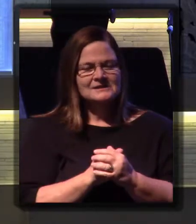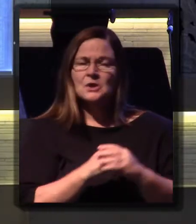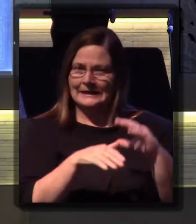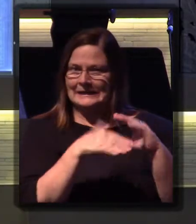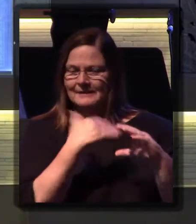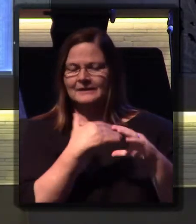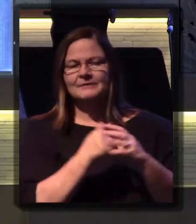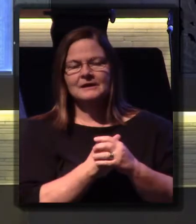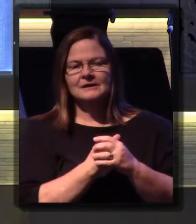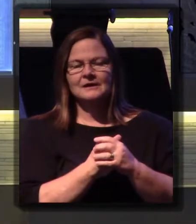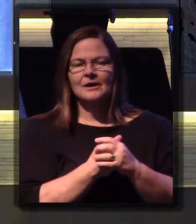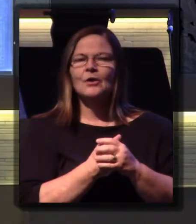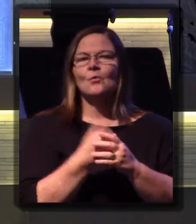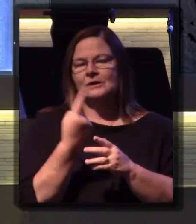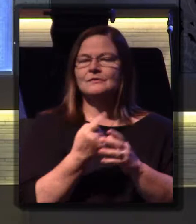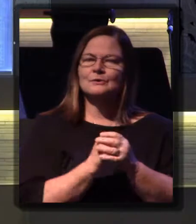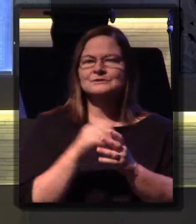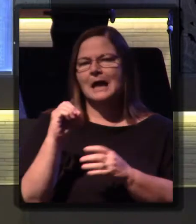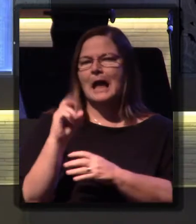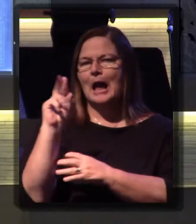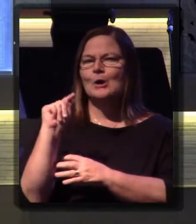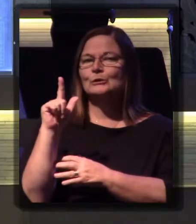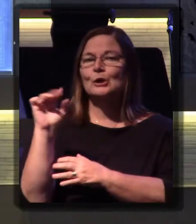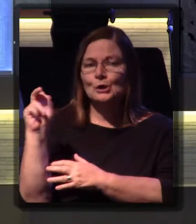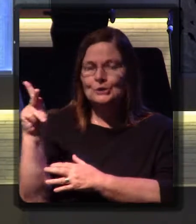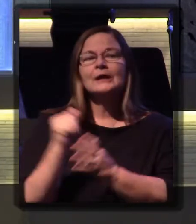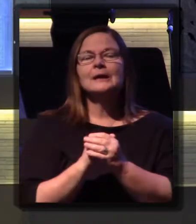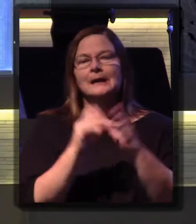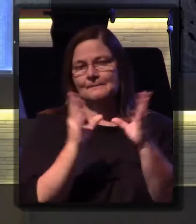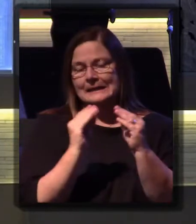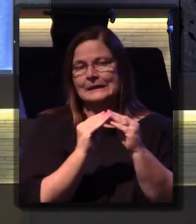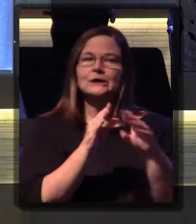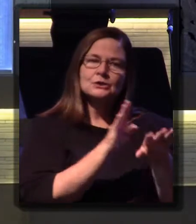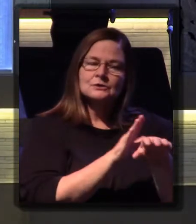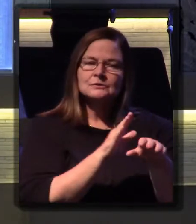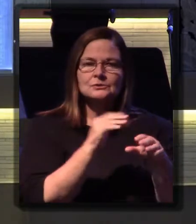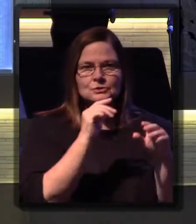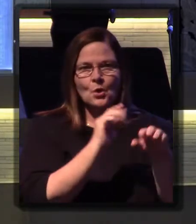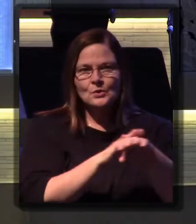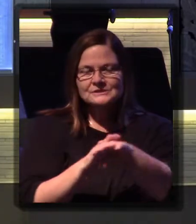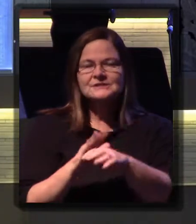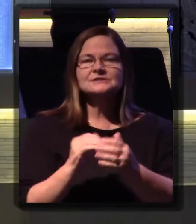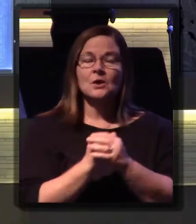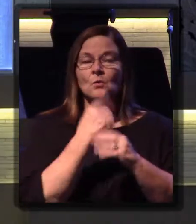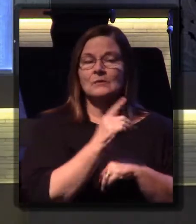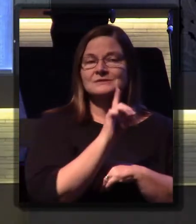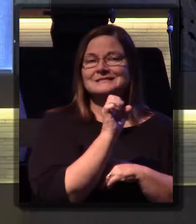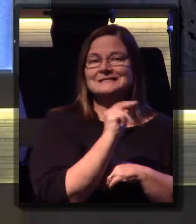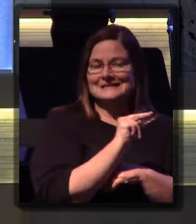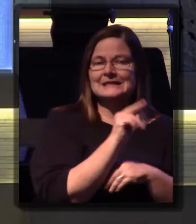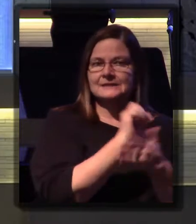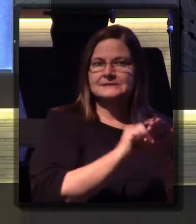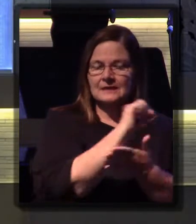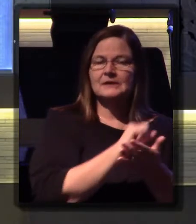day like that. On a Monday evening, an email came in, one of those Outlook meeting notices where it tells you who the participants